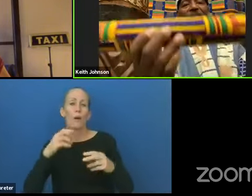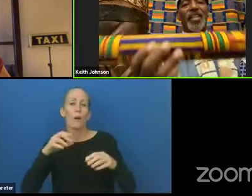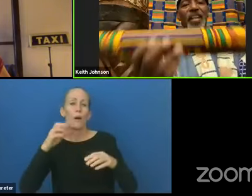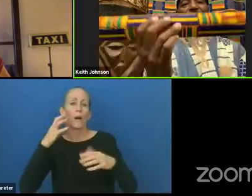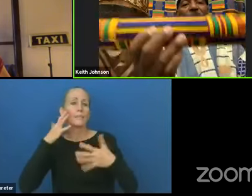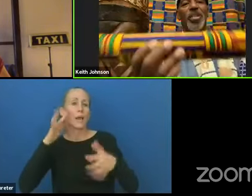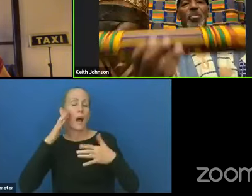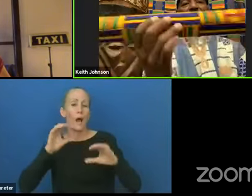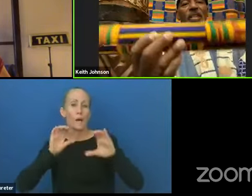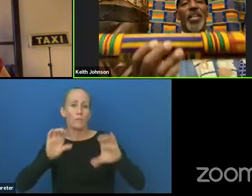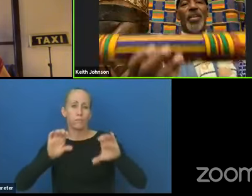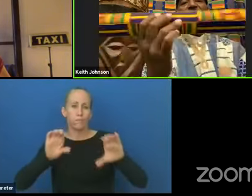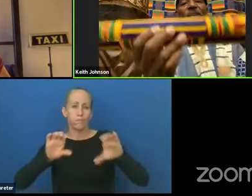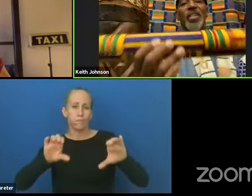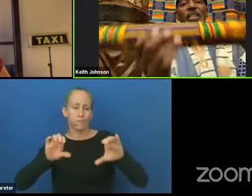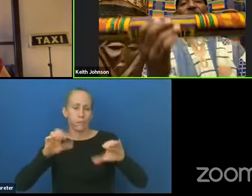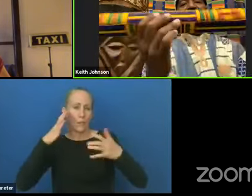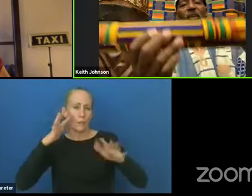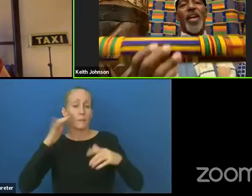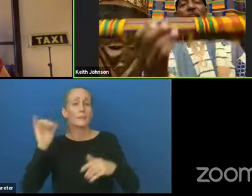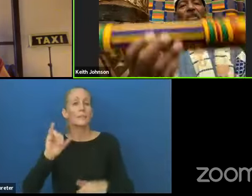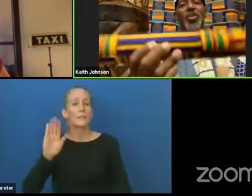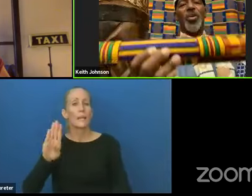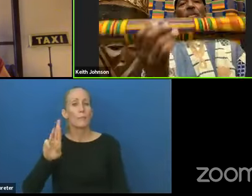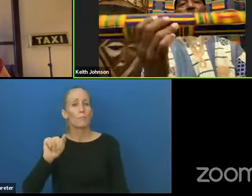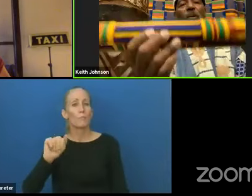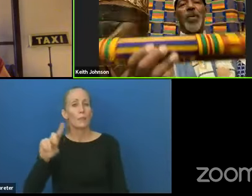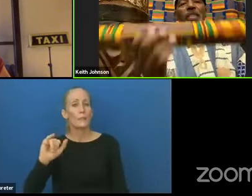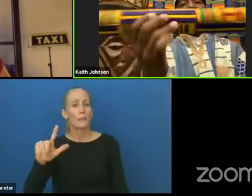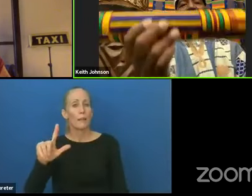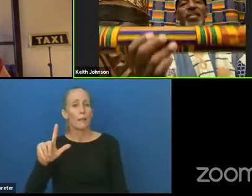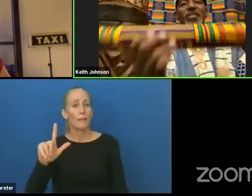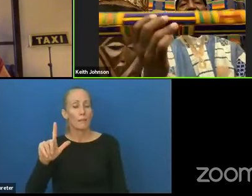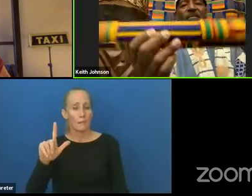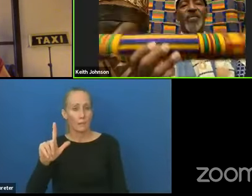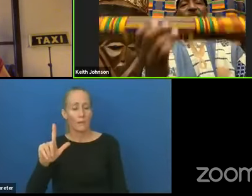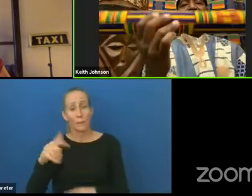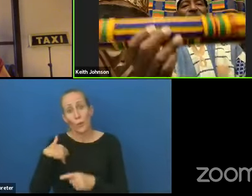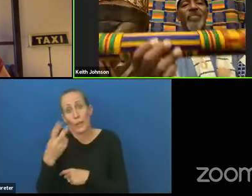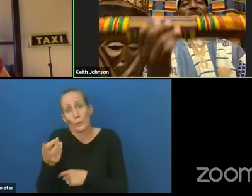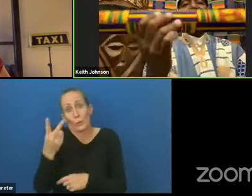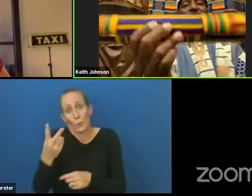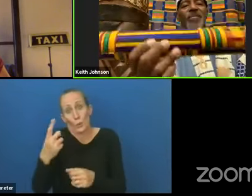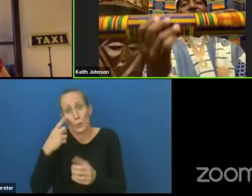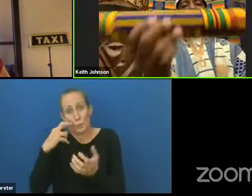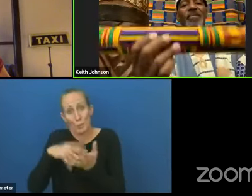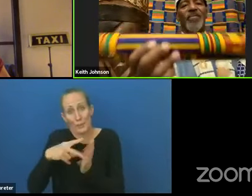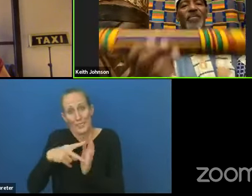ganza that they use in Brazil. So it has dual purpose.